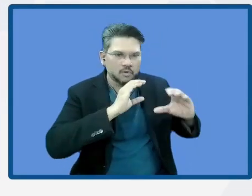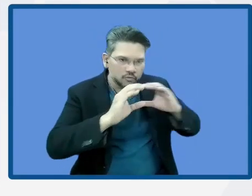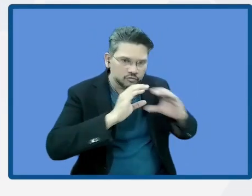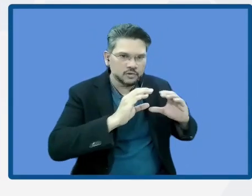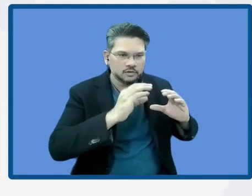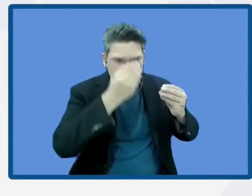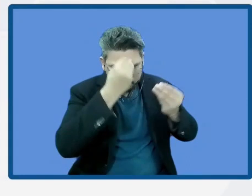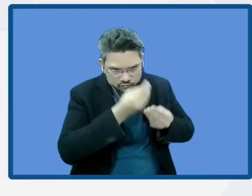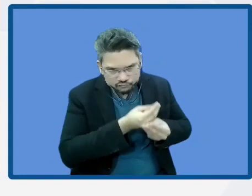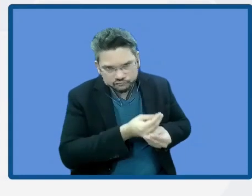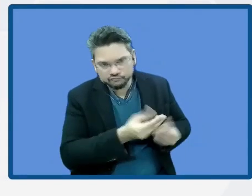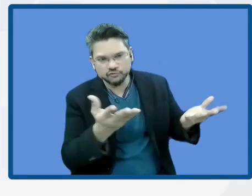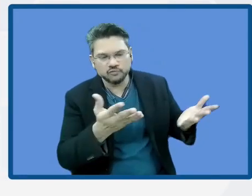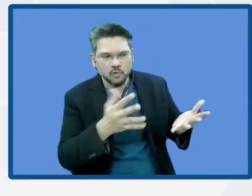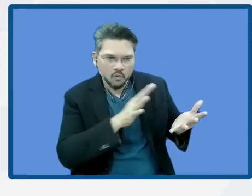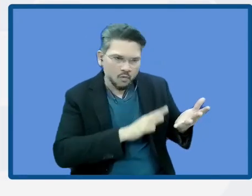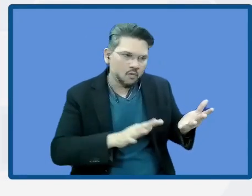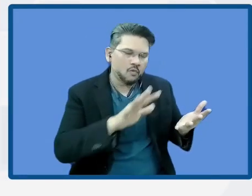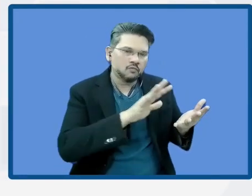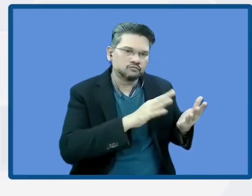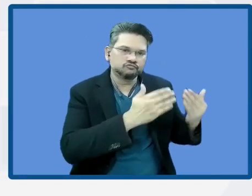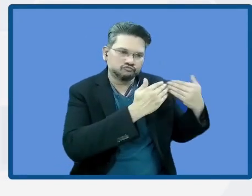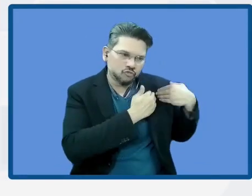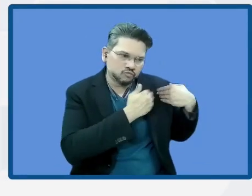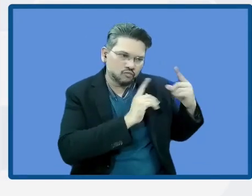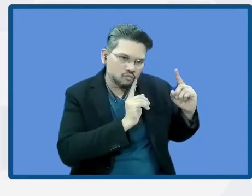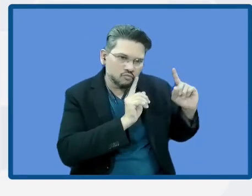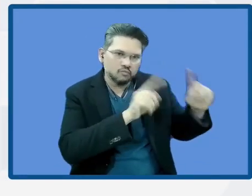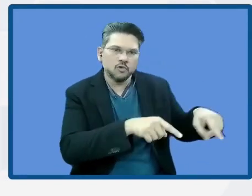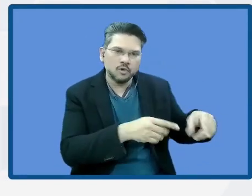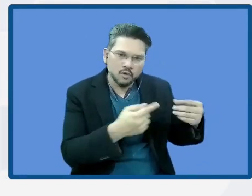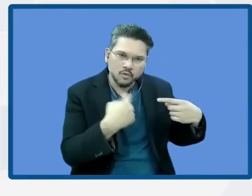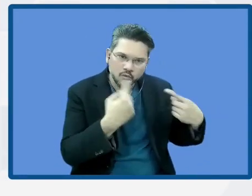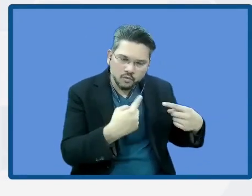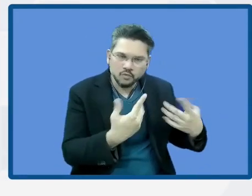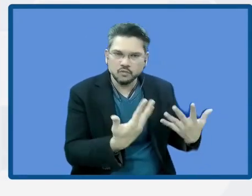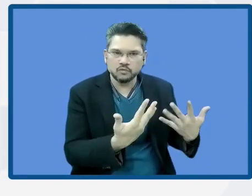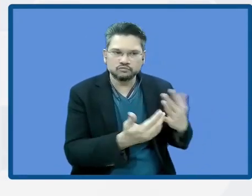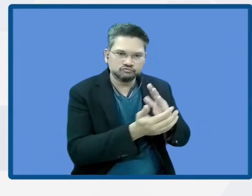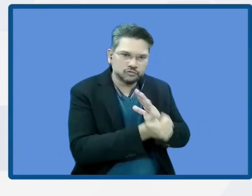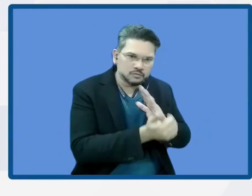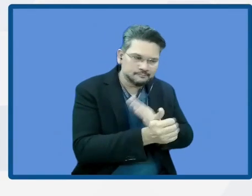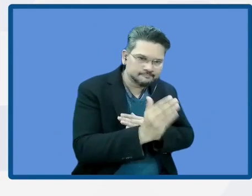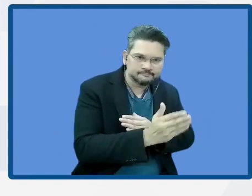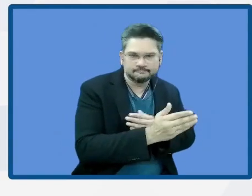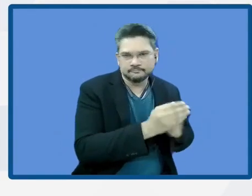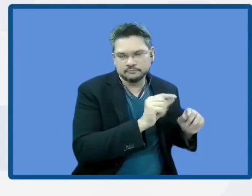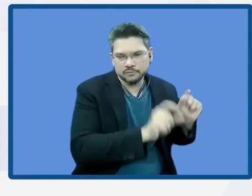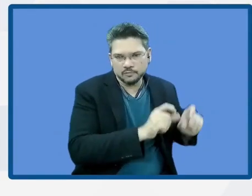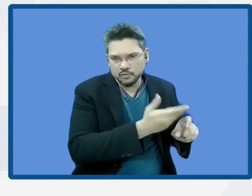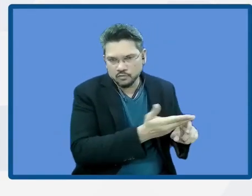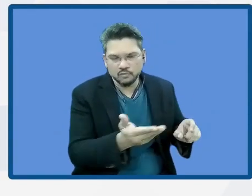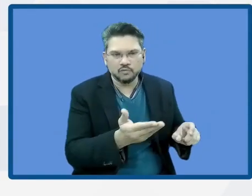and response capability, risk knowledge, monitoring, and warning systems. Service. We